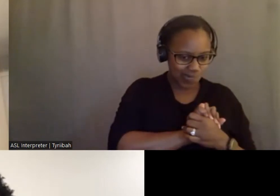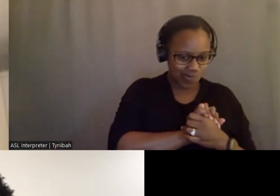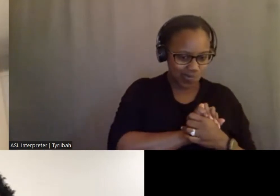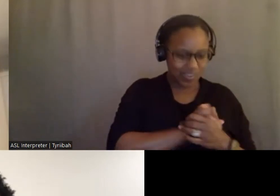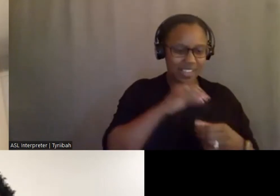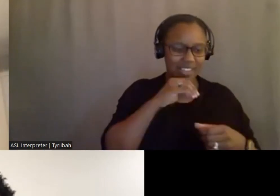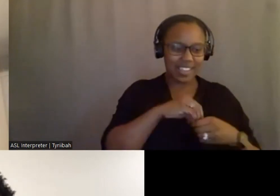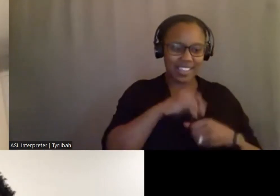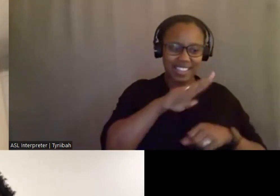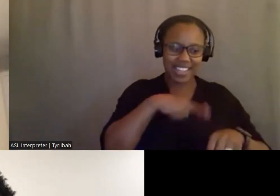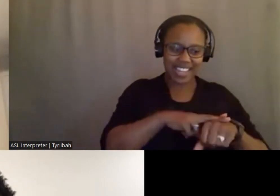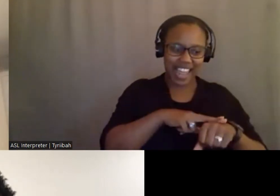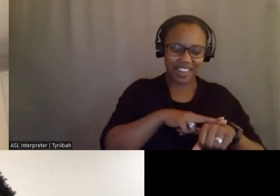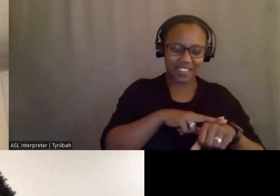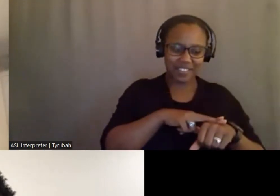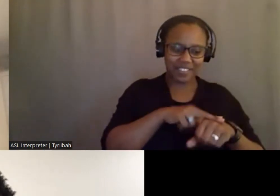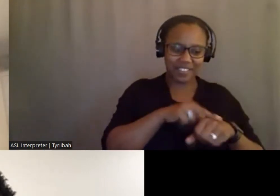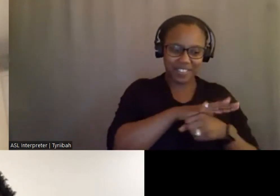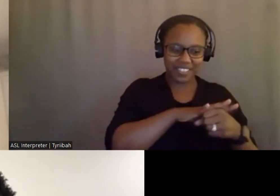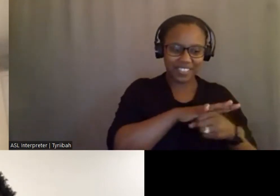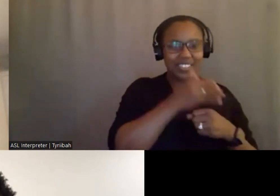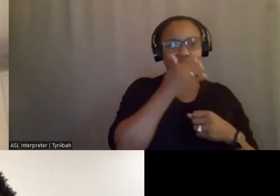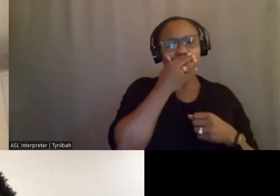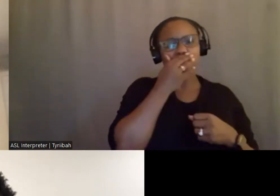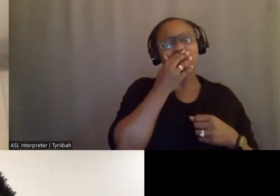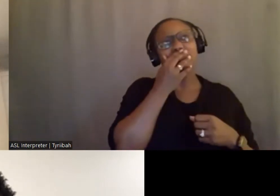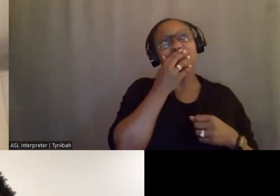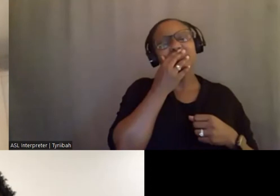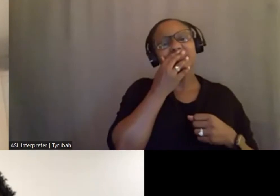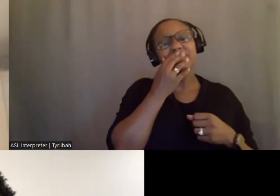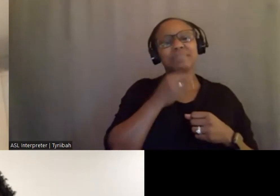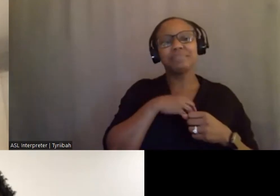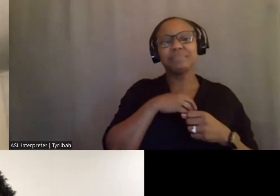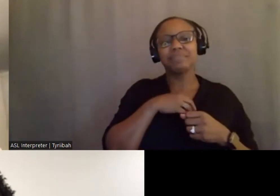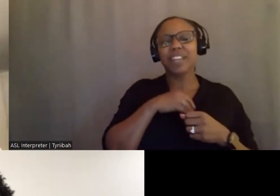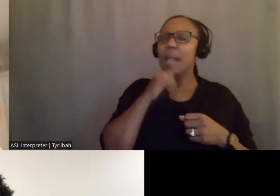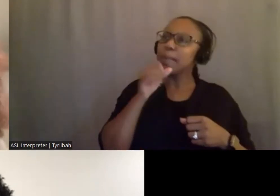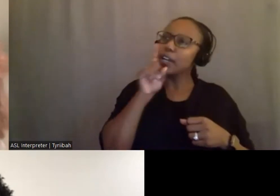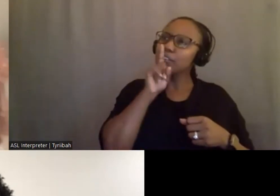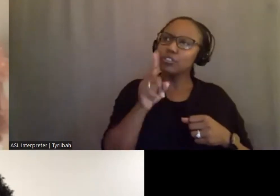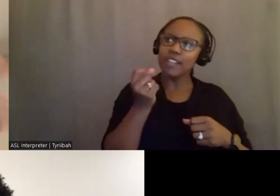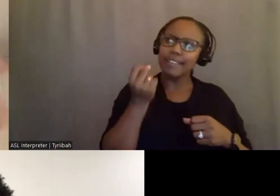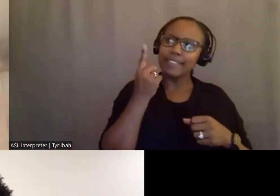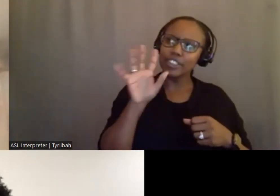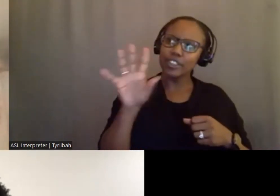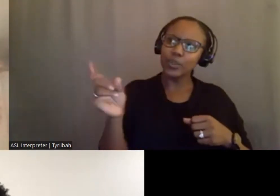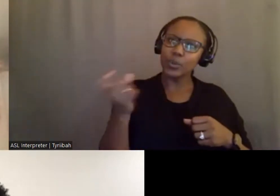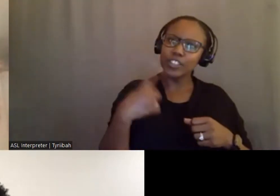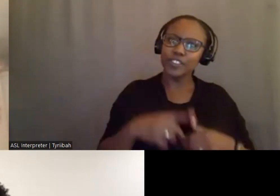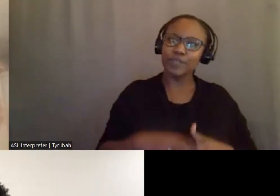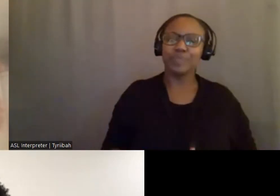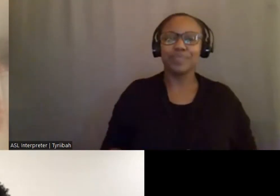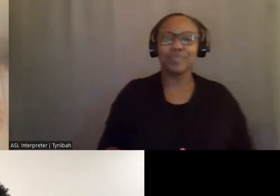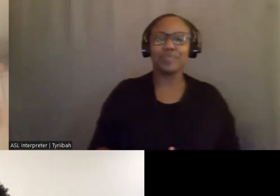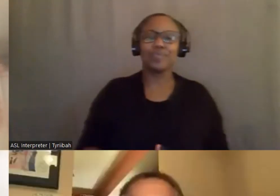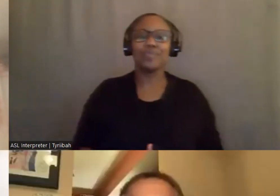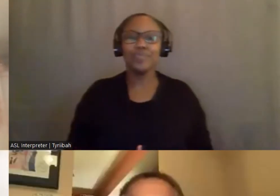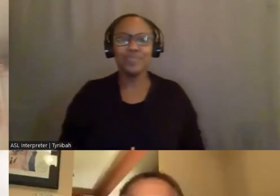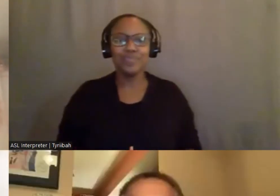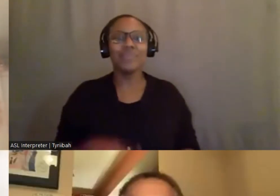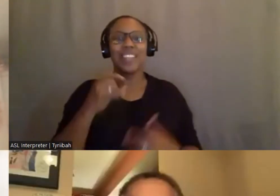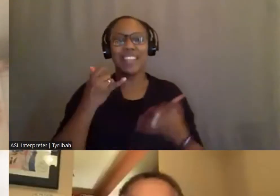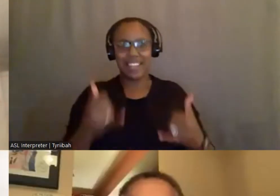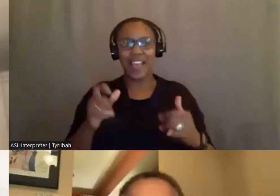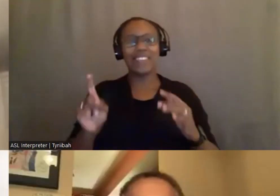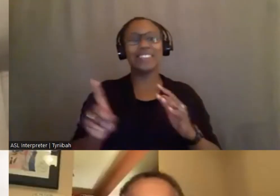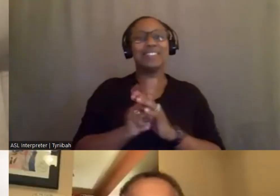Is there a way to rephrase that question? I'm not sure I'm getting what she's asking. Let's see. Miss Richardson, would you want to